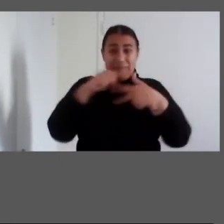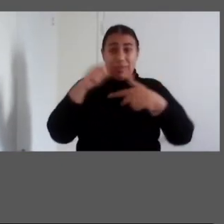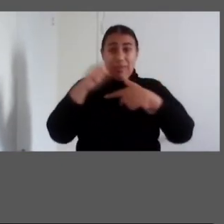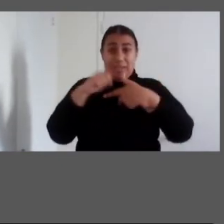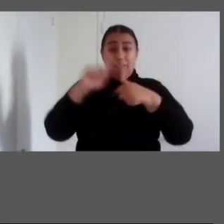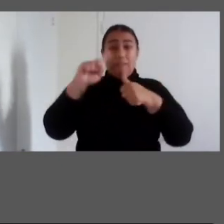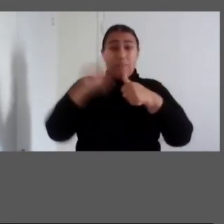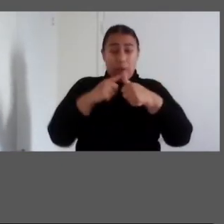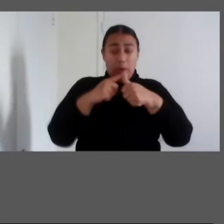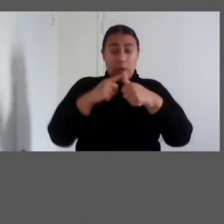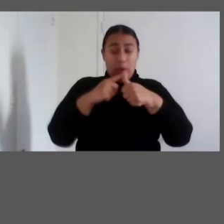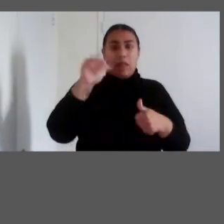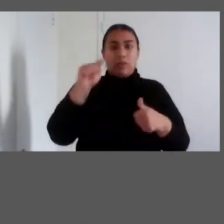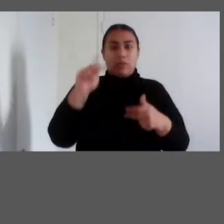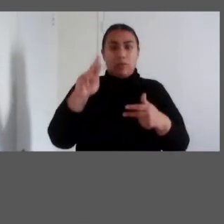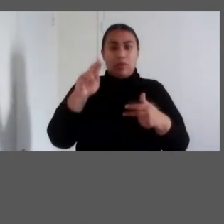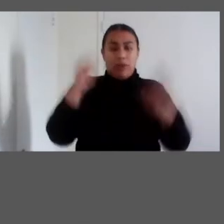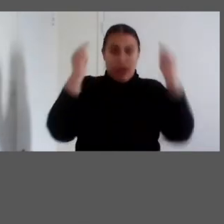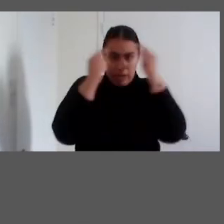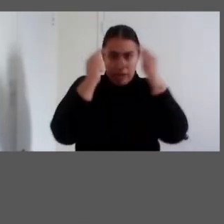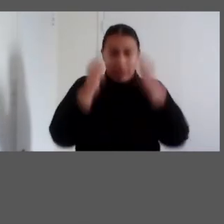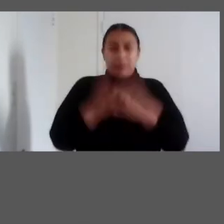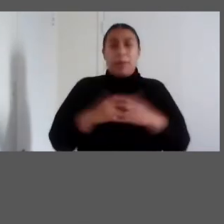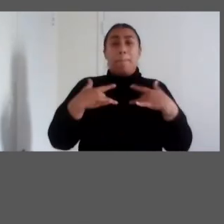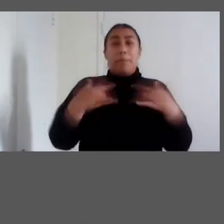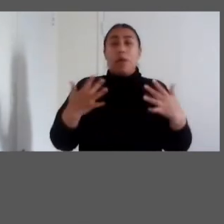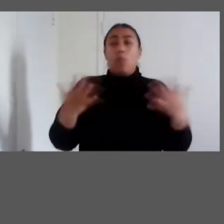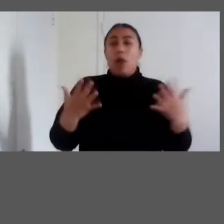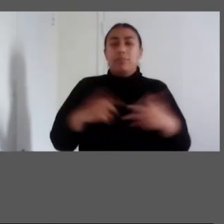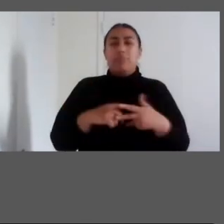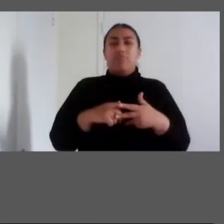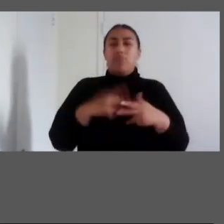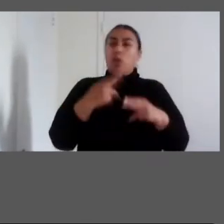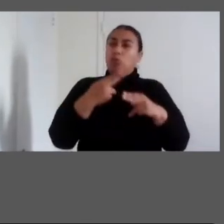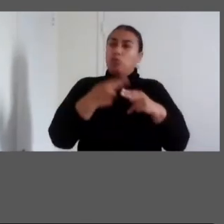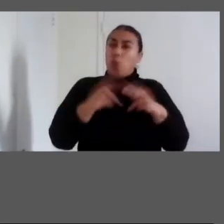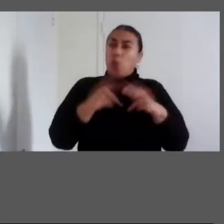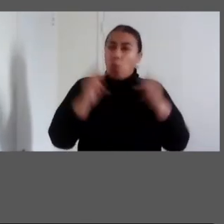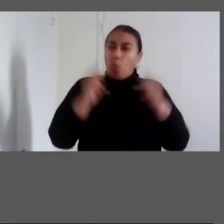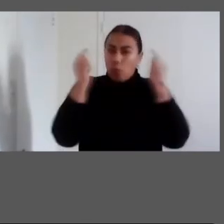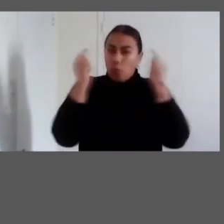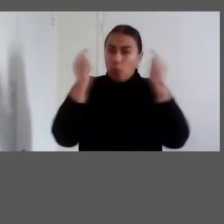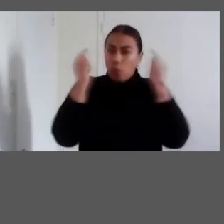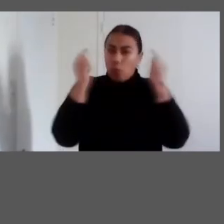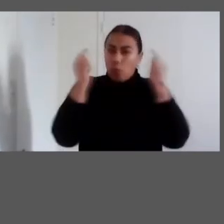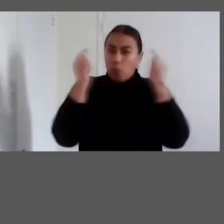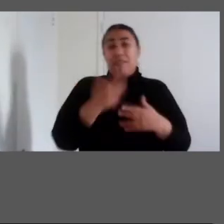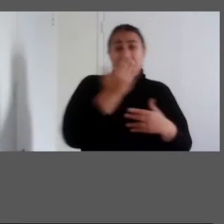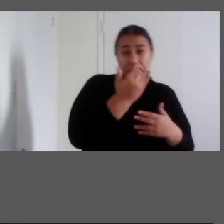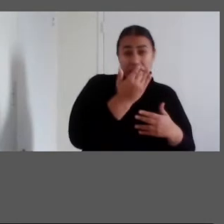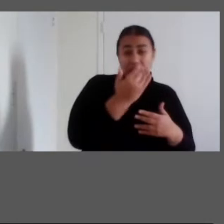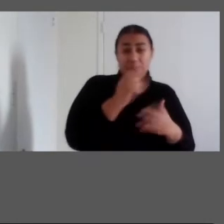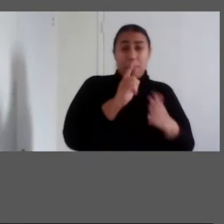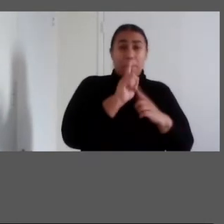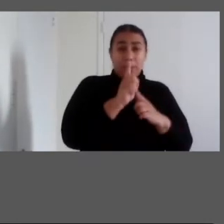cluster headaches. These headaches are actually considered to be short in duration. Although I don't think 3 hours is short in duration, they are